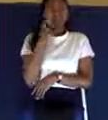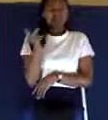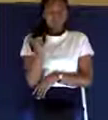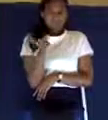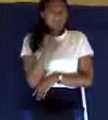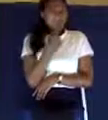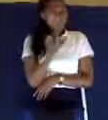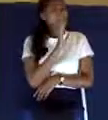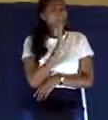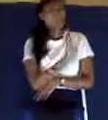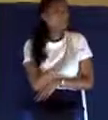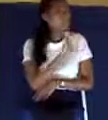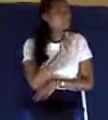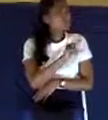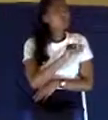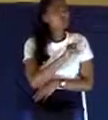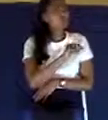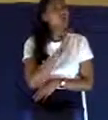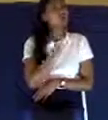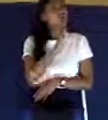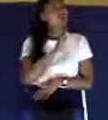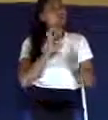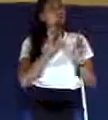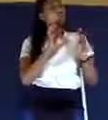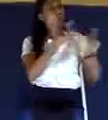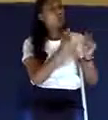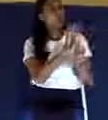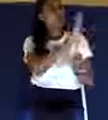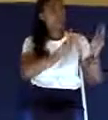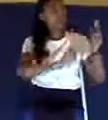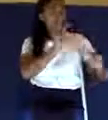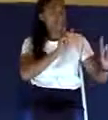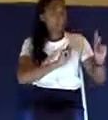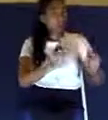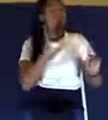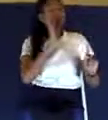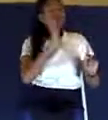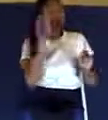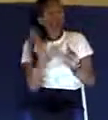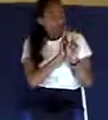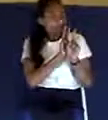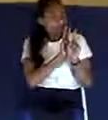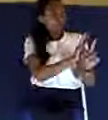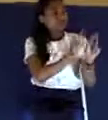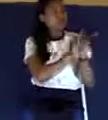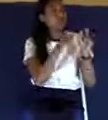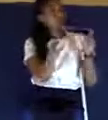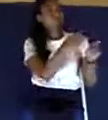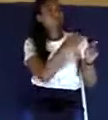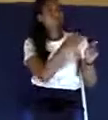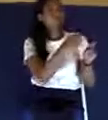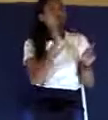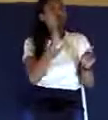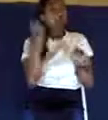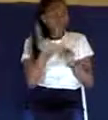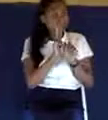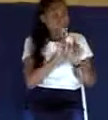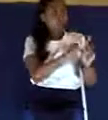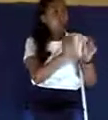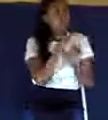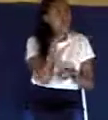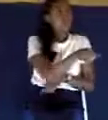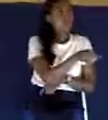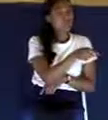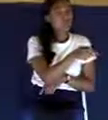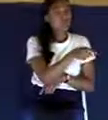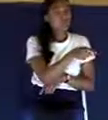unto thy people. Here is Ruth and Orpah, and they're determined to stay with Naomi. They say, we're going to stay with you. We're going to return with you. And